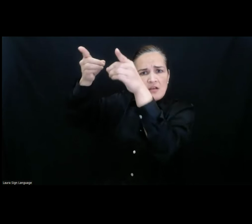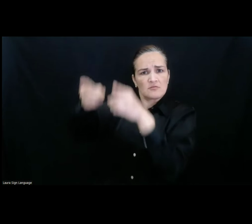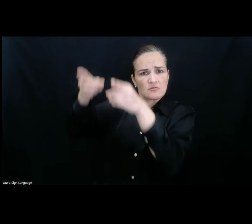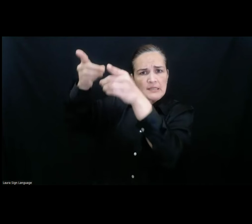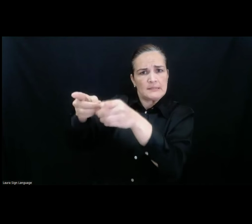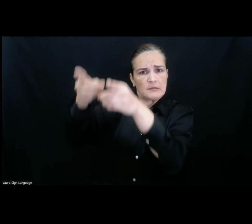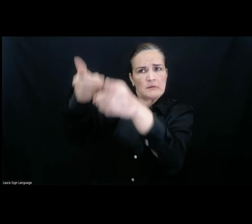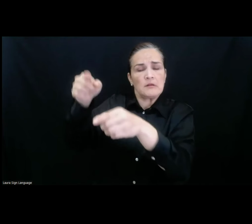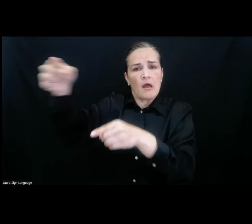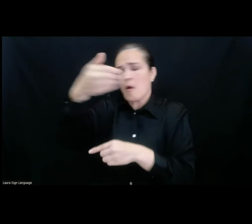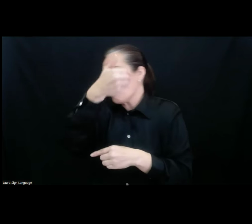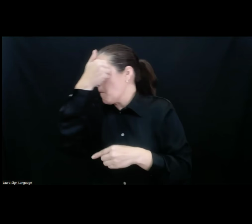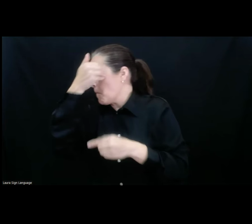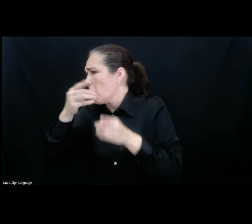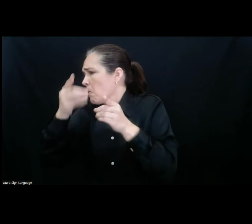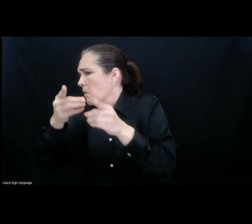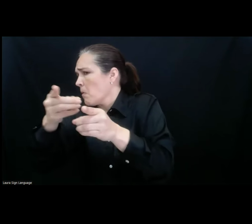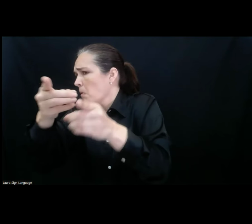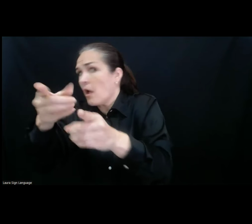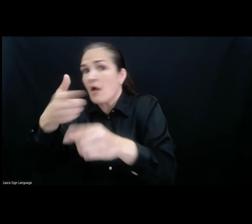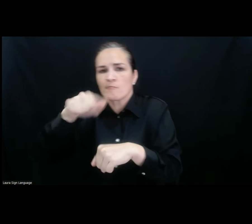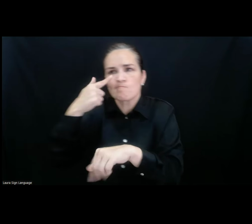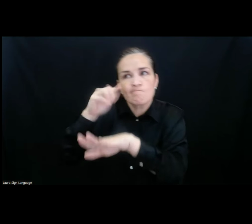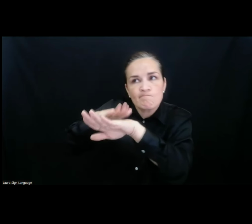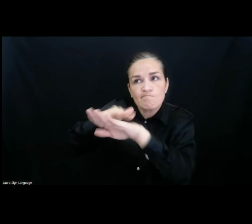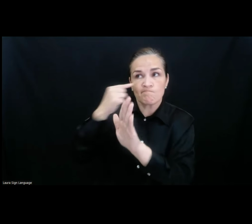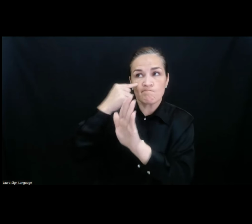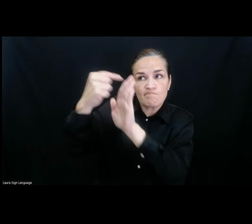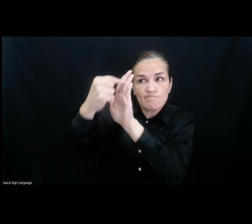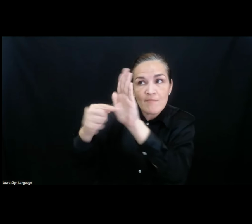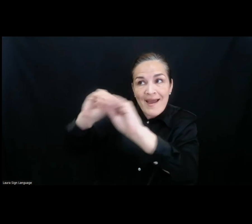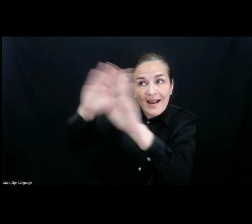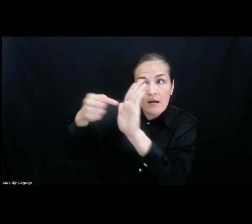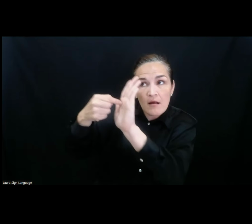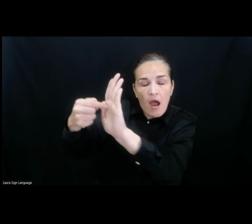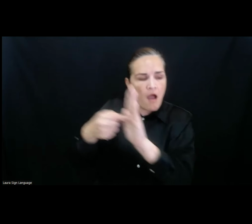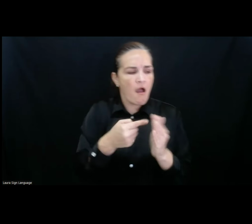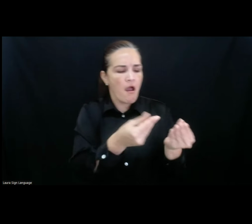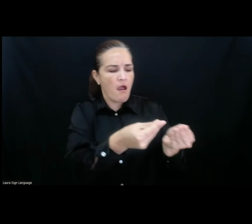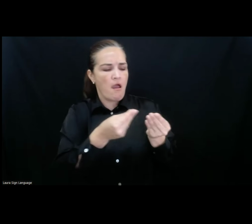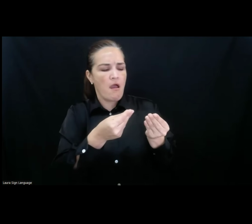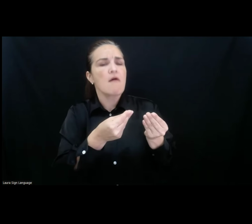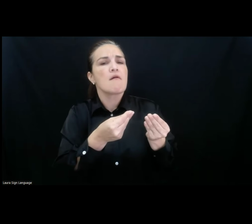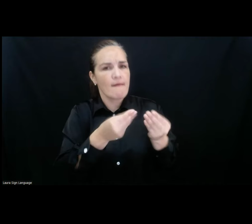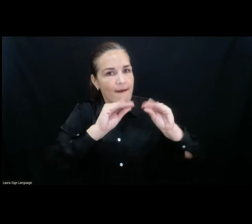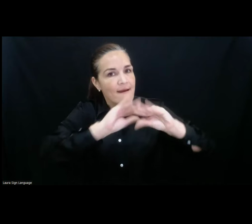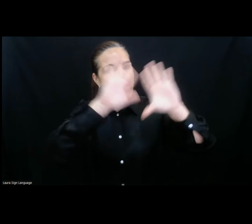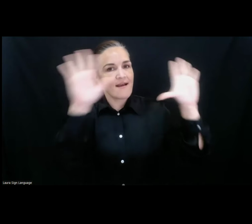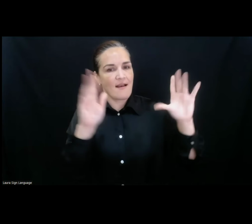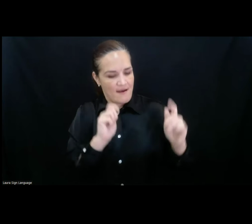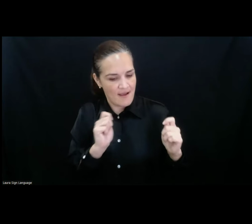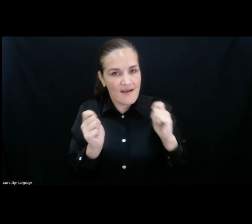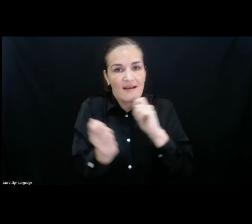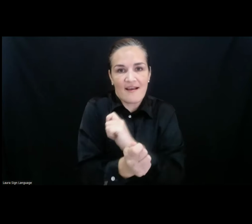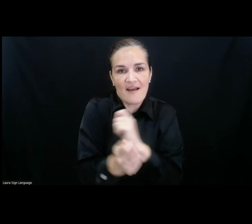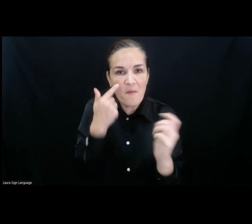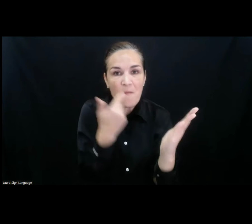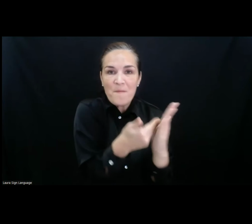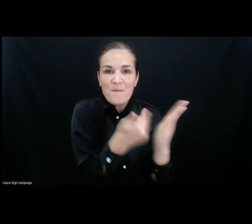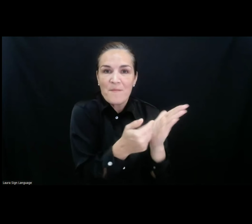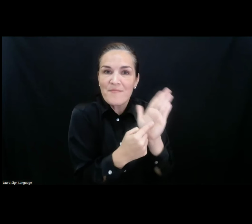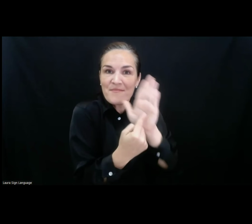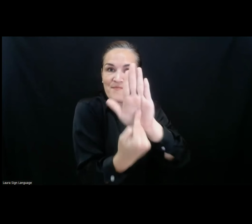then really that is a game changer. Then really the weight of evidence cannot be diluted by political changes that I mentioned